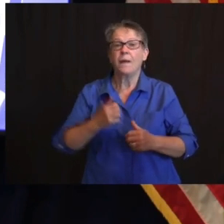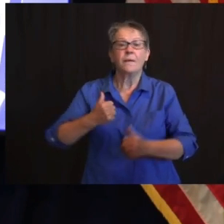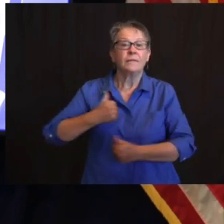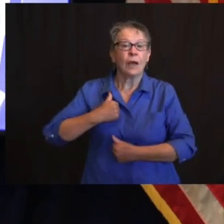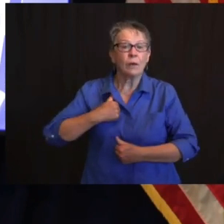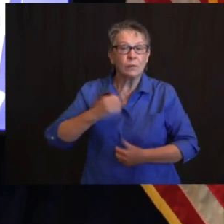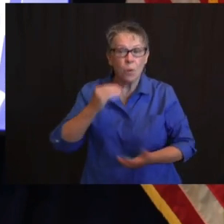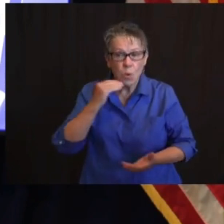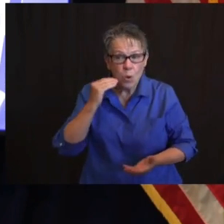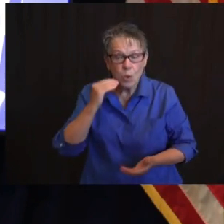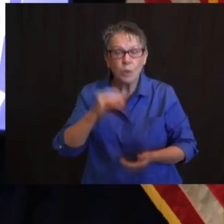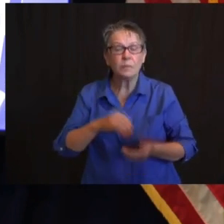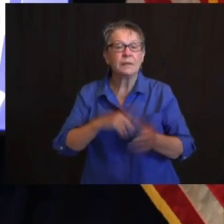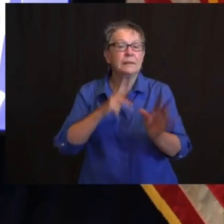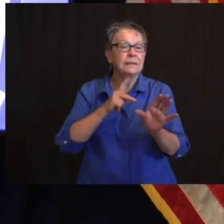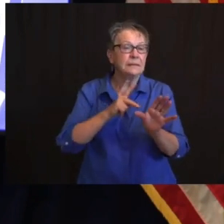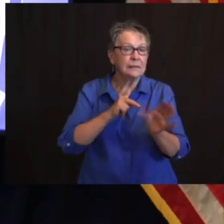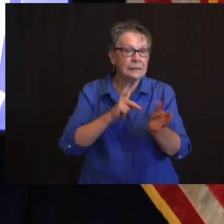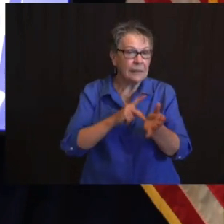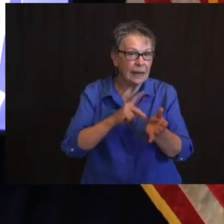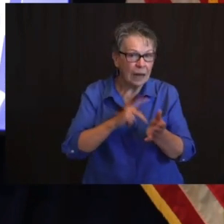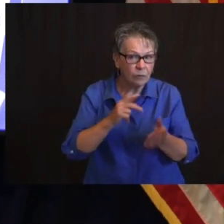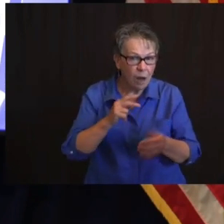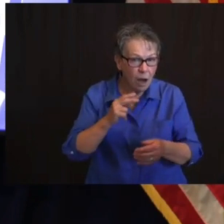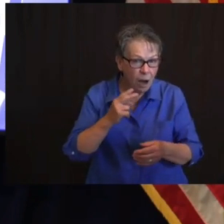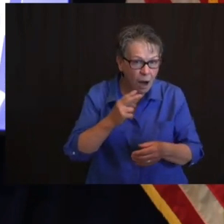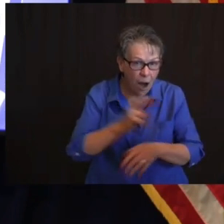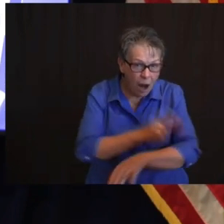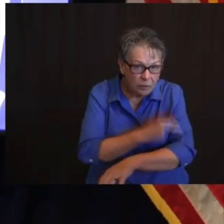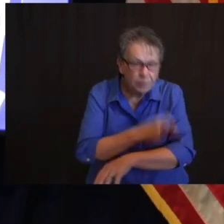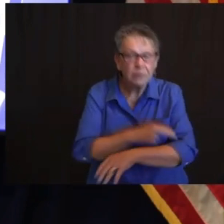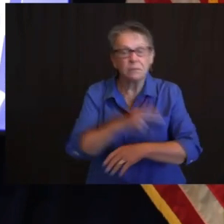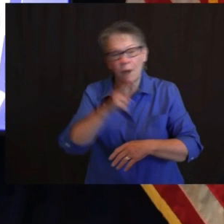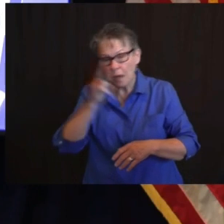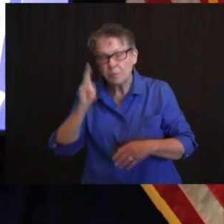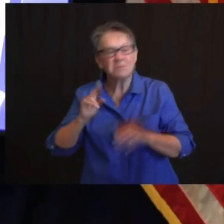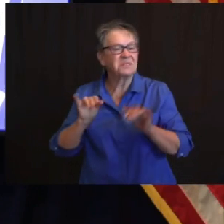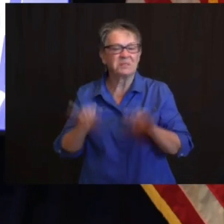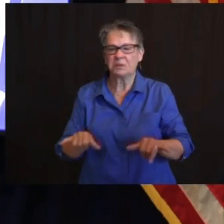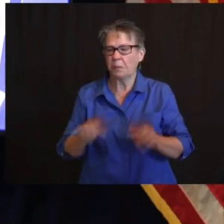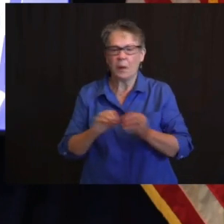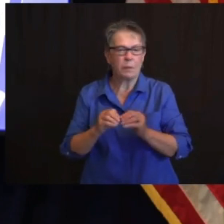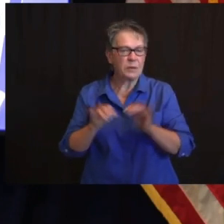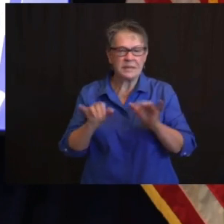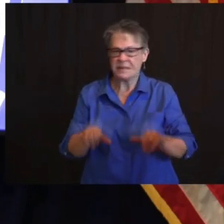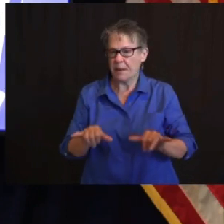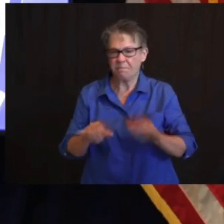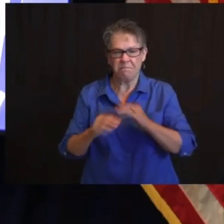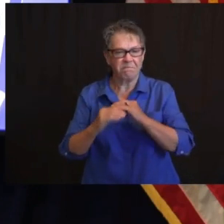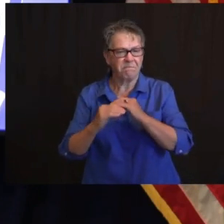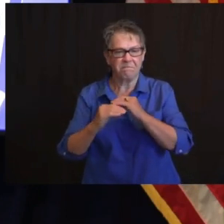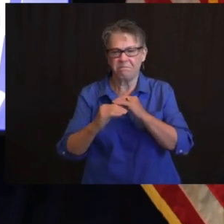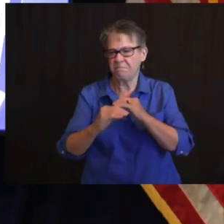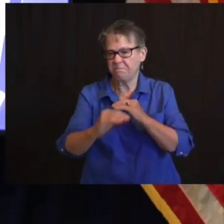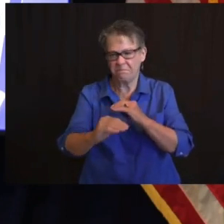same. The overall New Jersey positivity rate as of June 20th